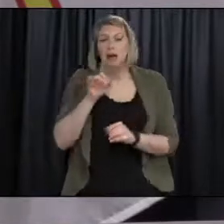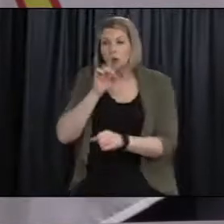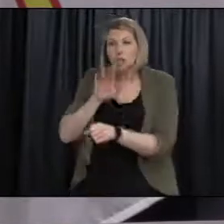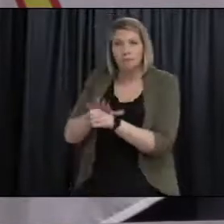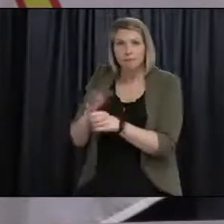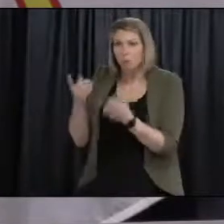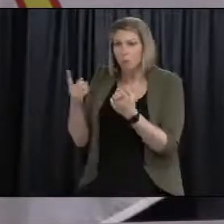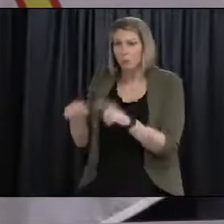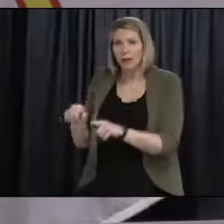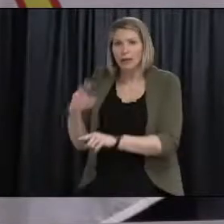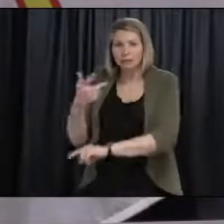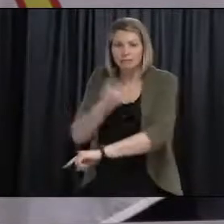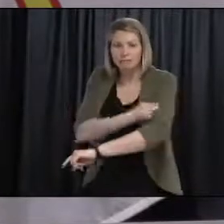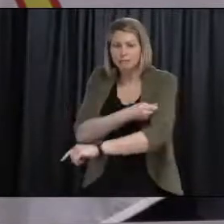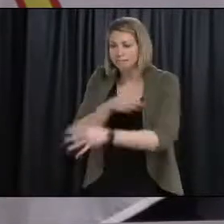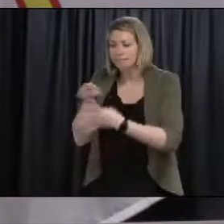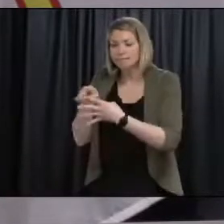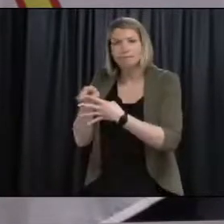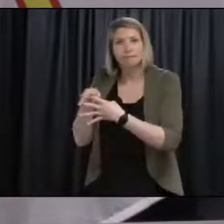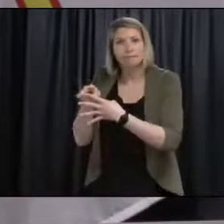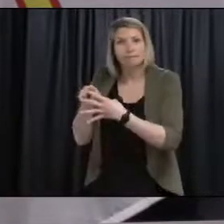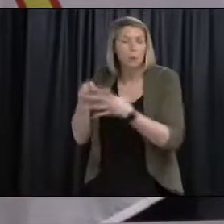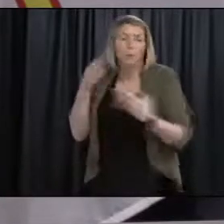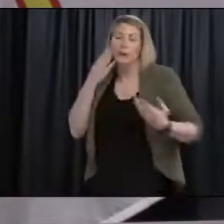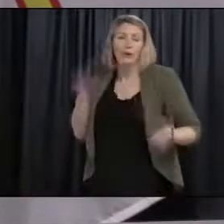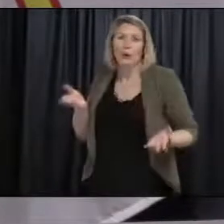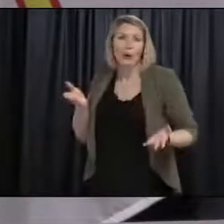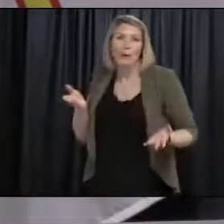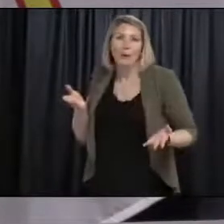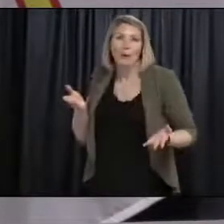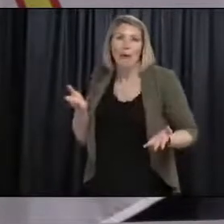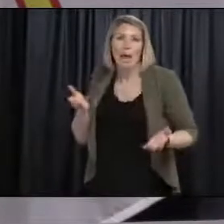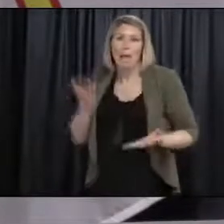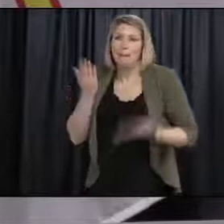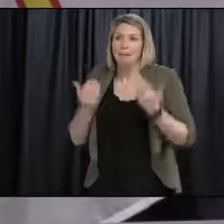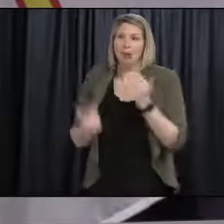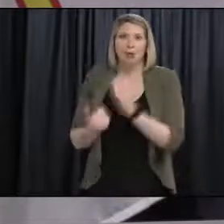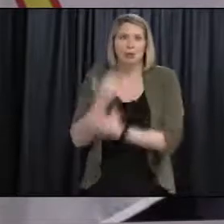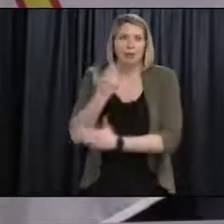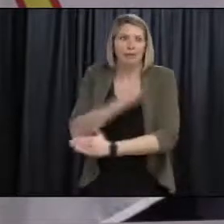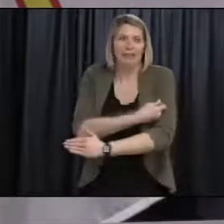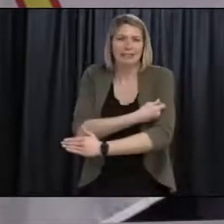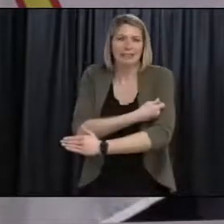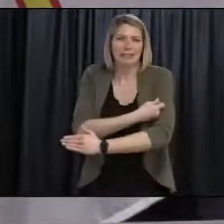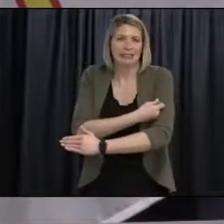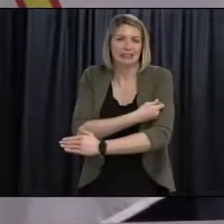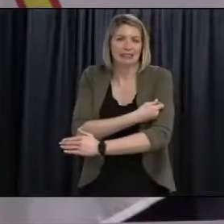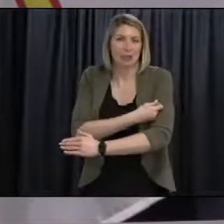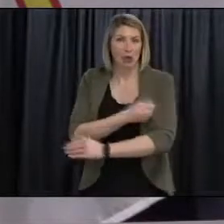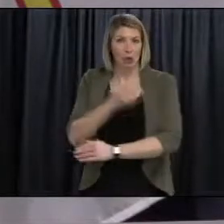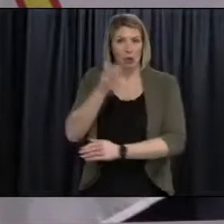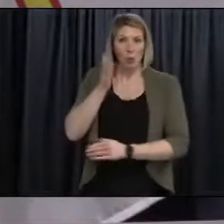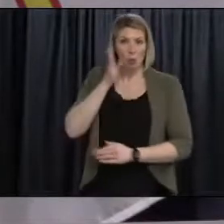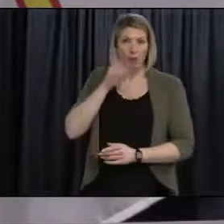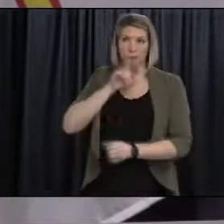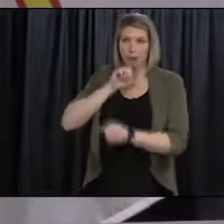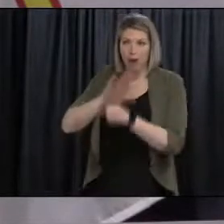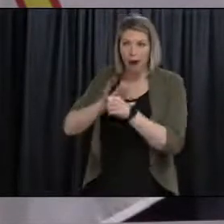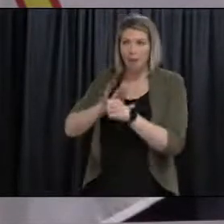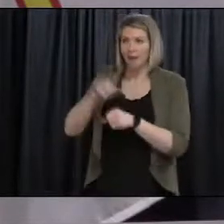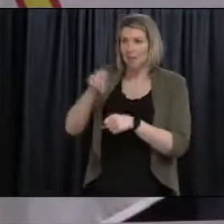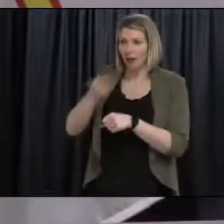that, there will be an mRNA vaccine at that time. It could be a different vaccine if we have more vaccines that are available, or it may